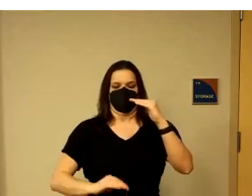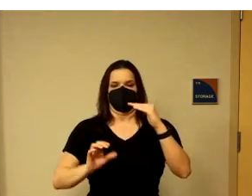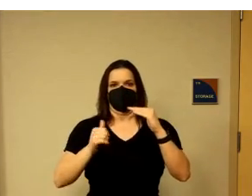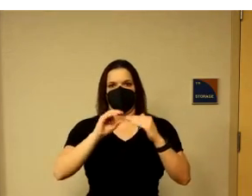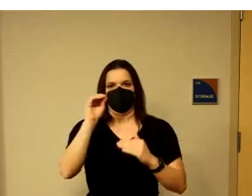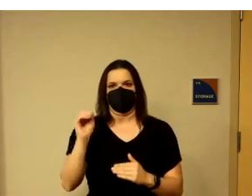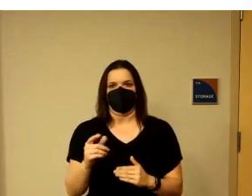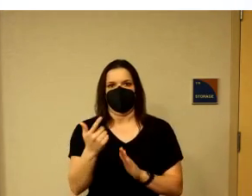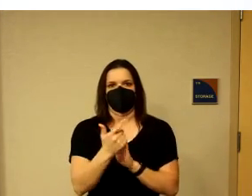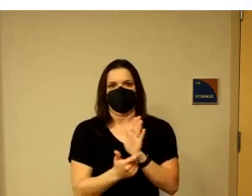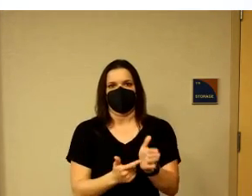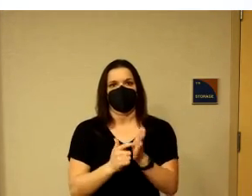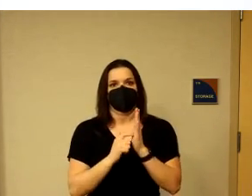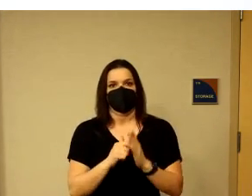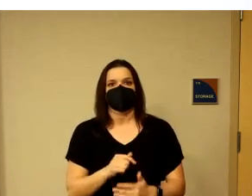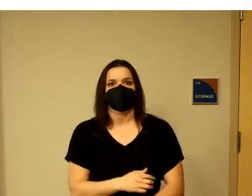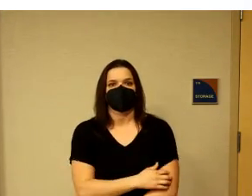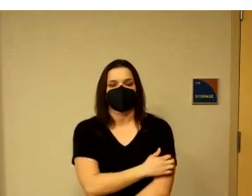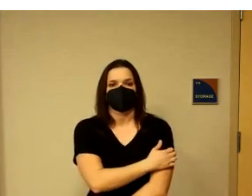the law requires you to have.